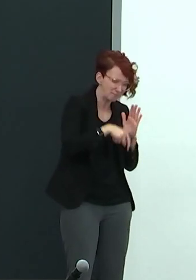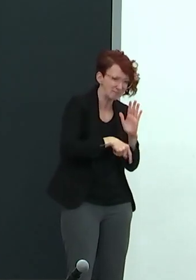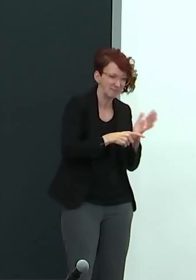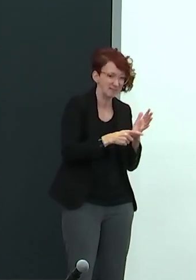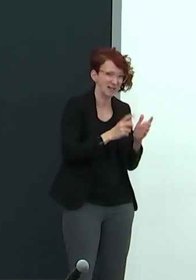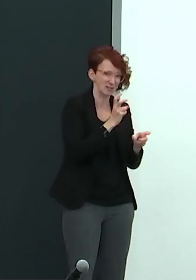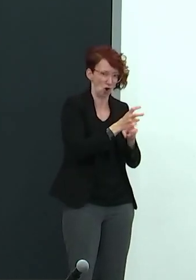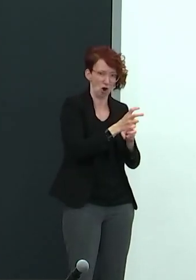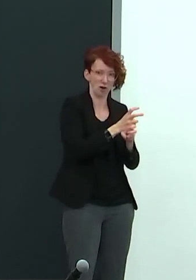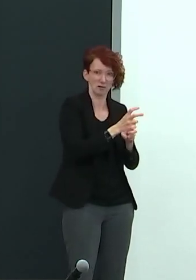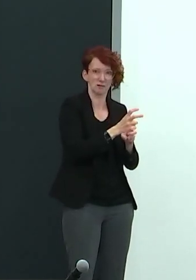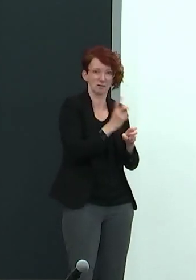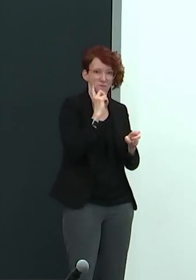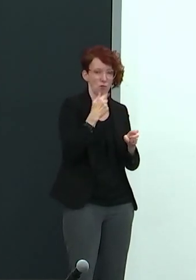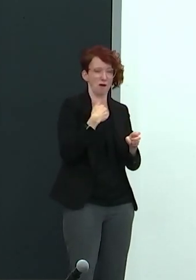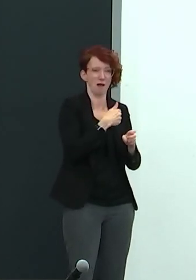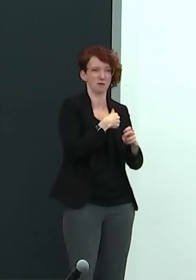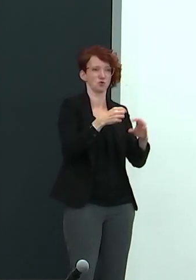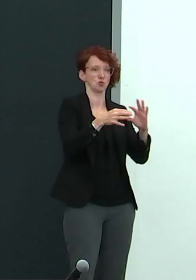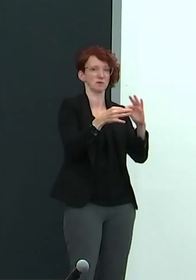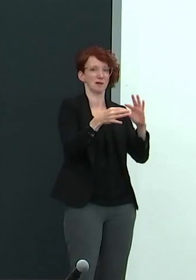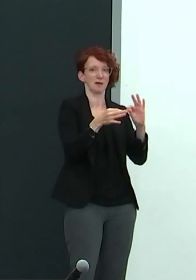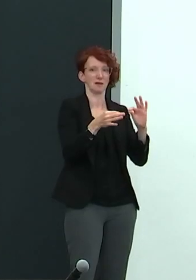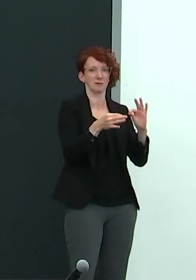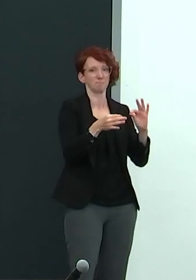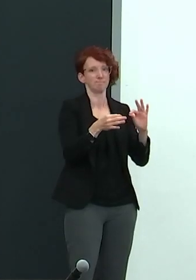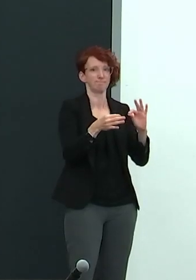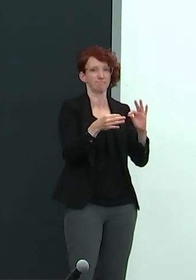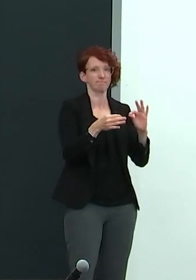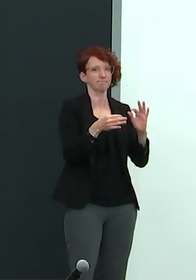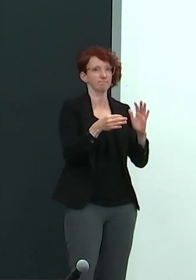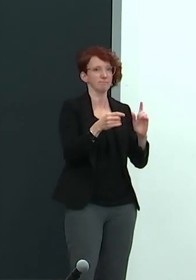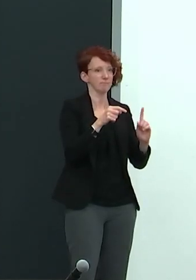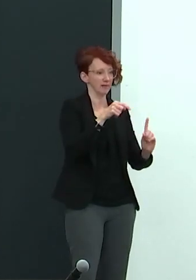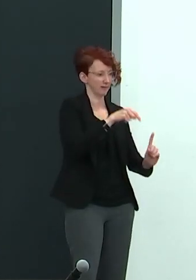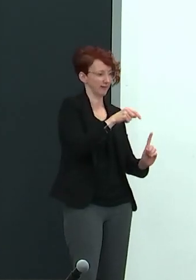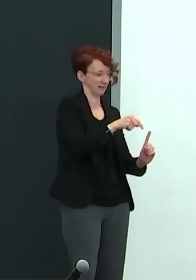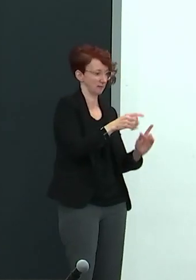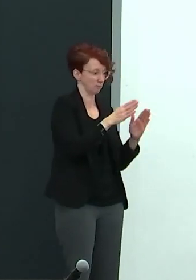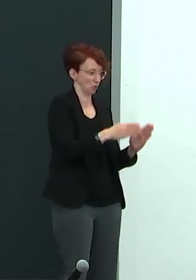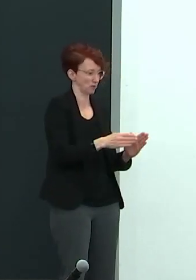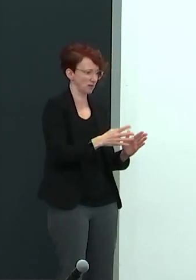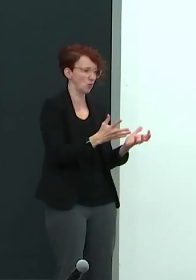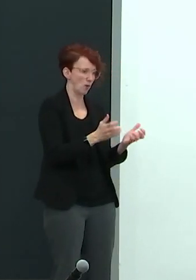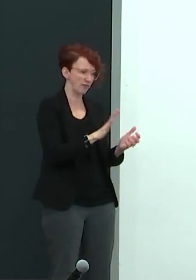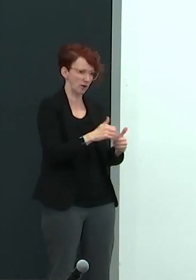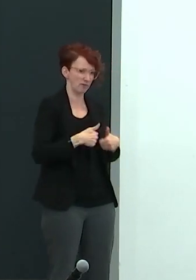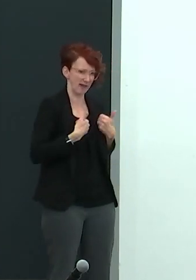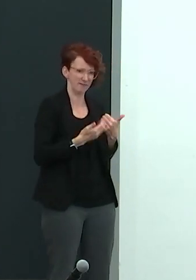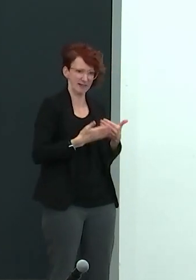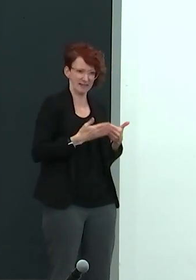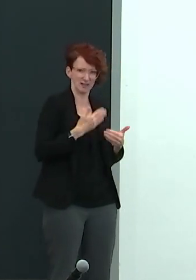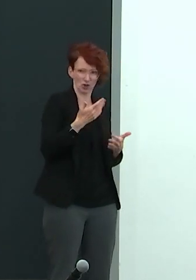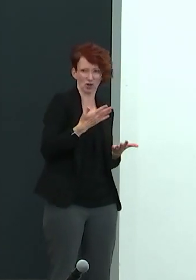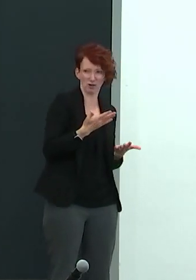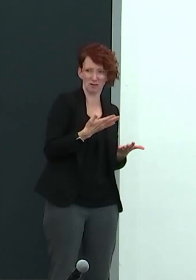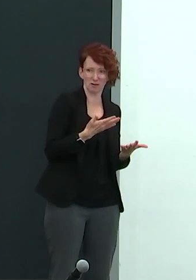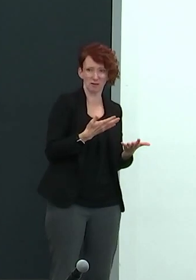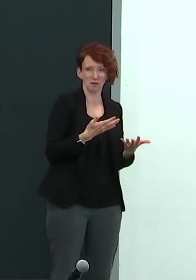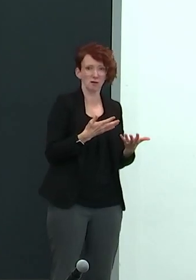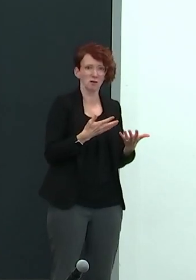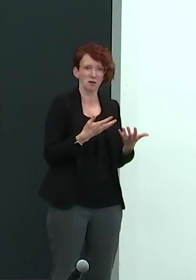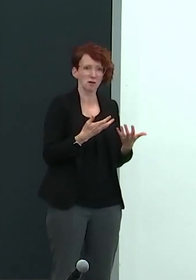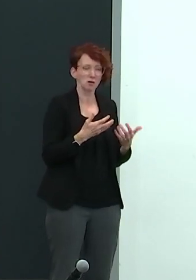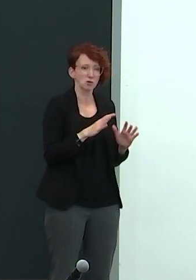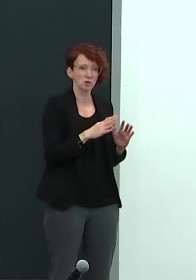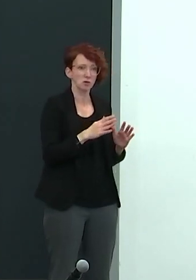argument that we want to not make this life easier, that we don't want to allow these students to